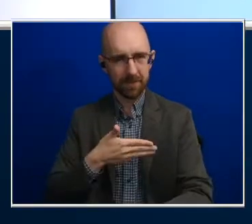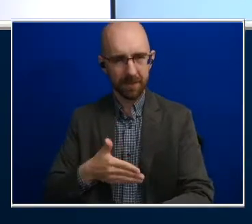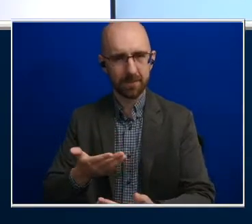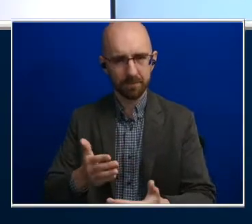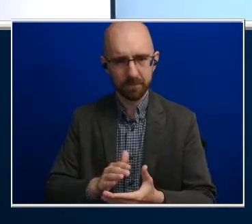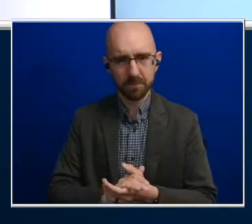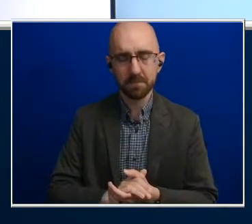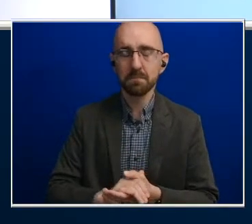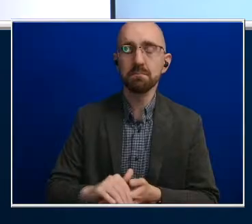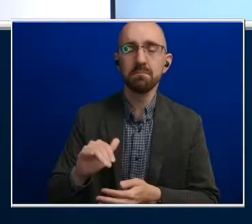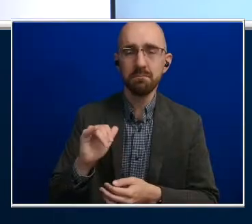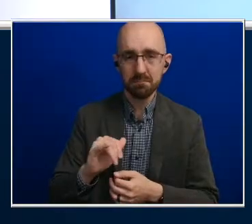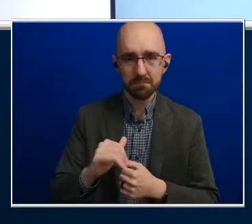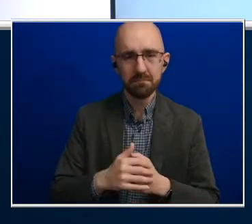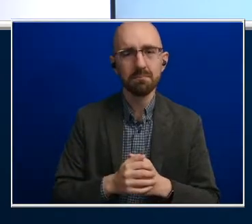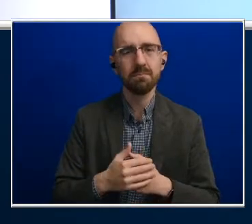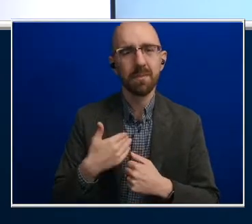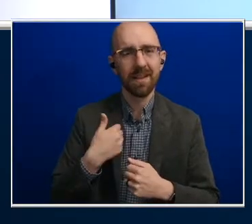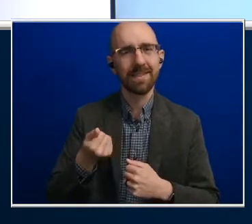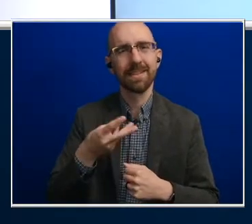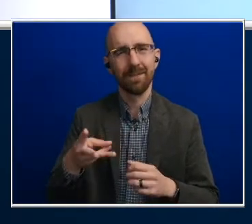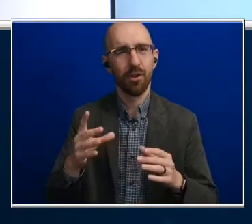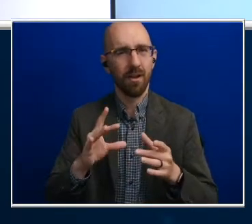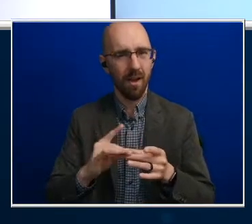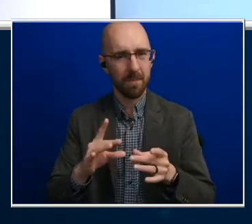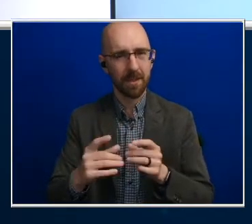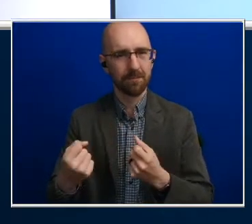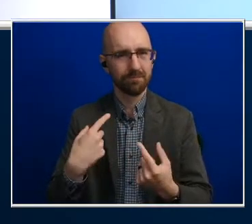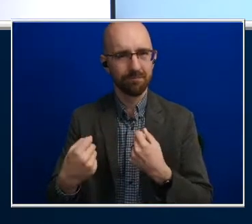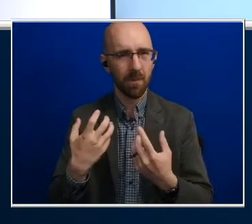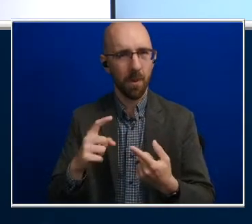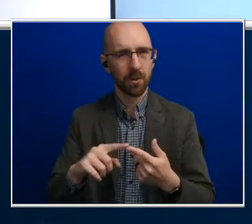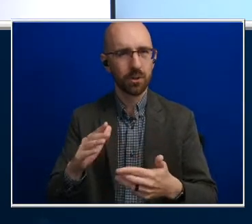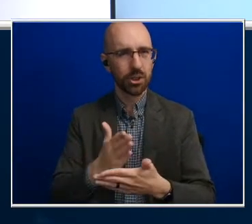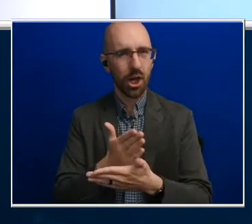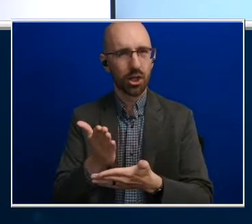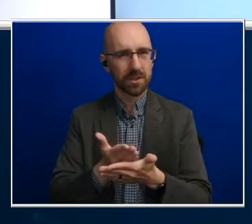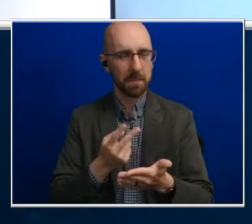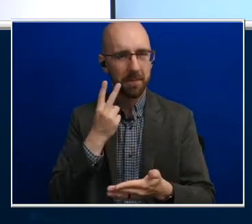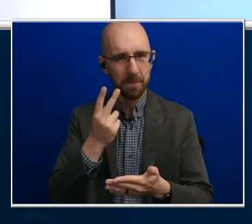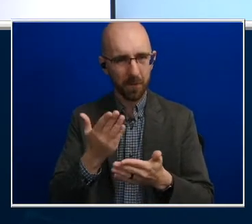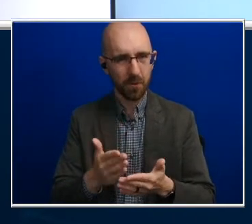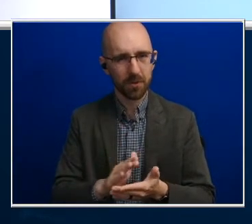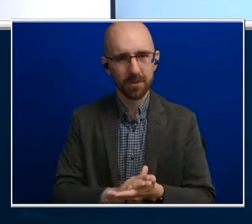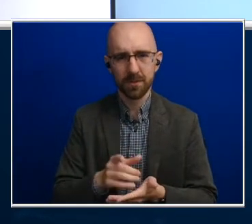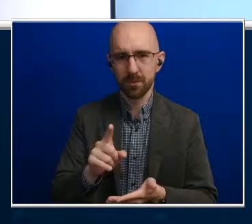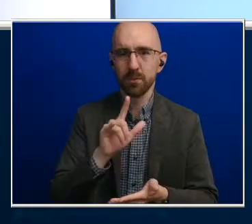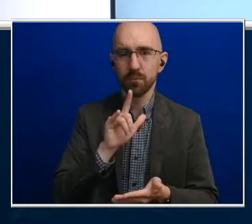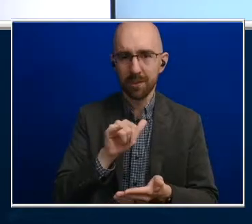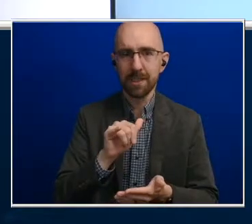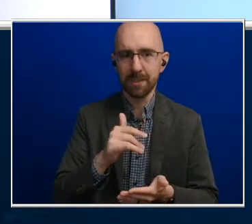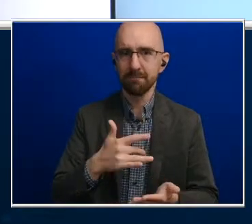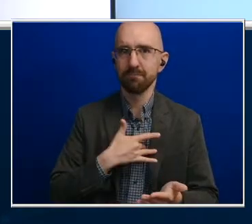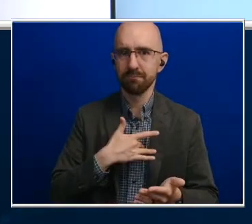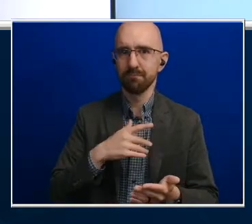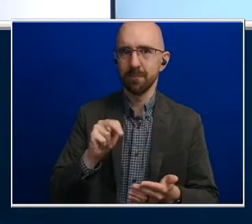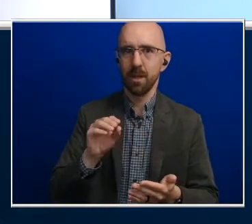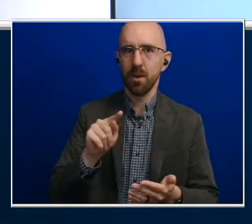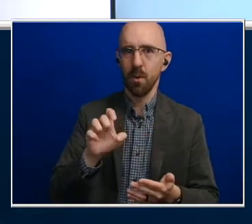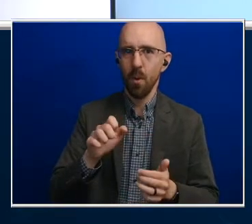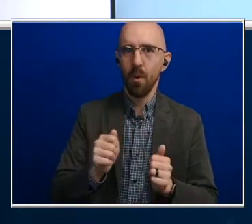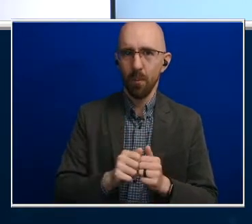We have several comments coming in, so I want to share some of those from our viewers. This has really touched a note with our viewers.